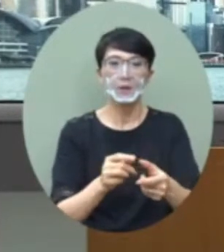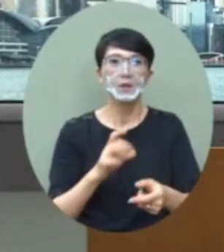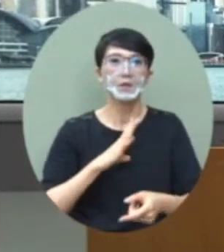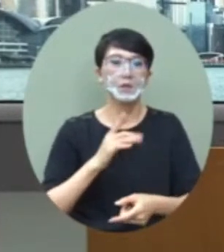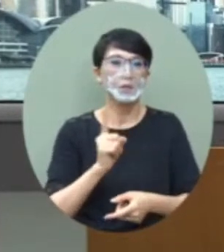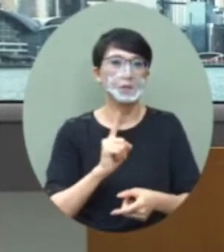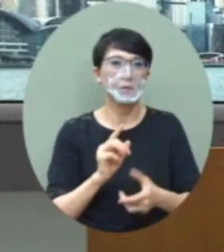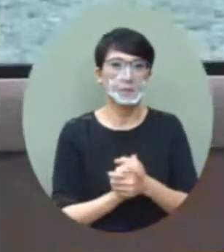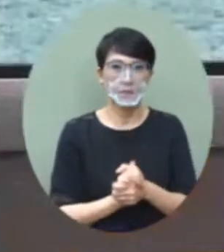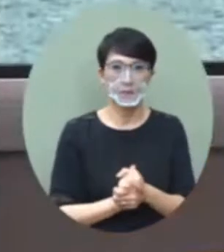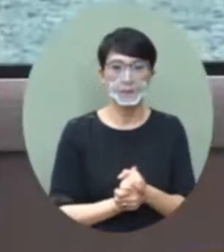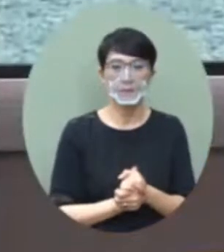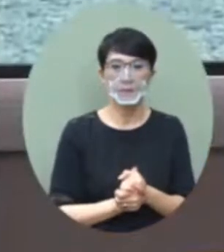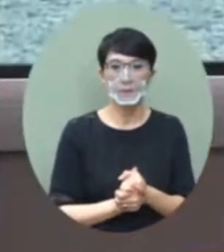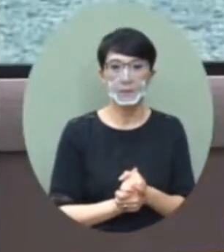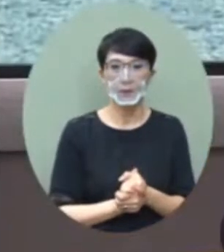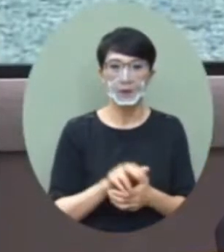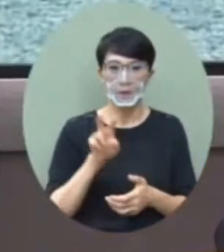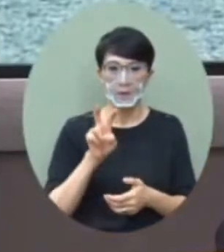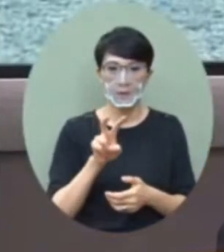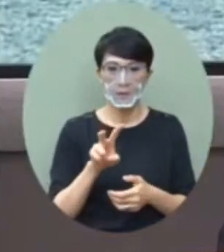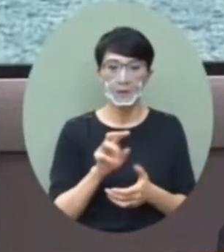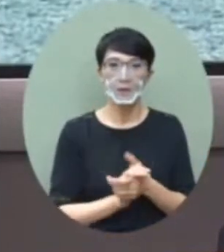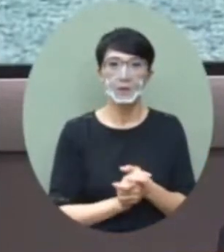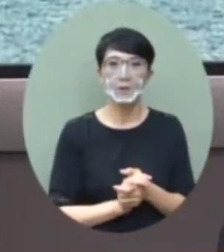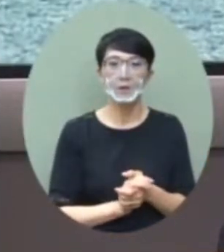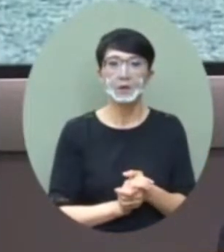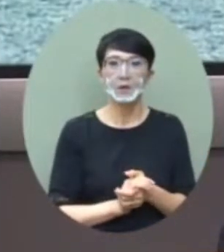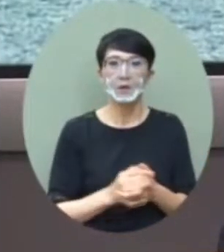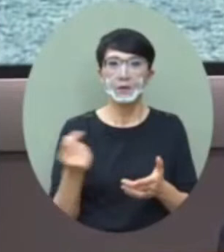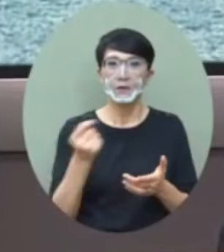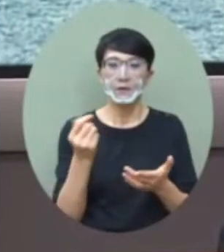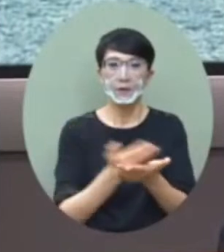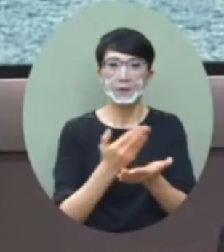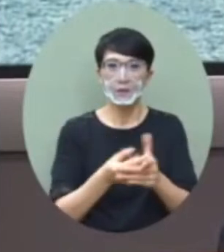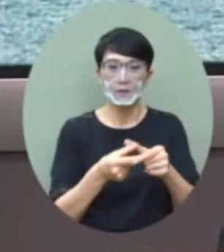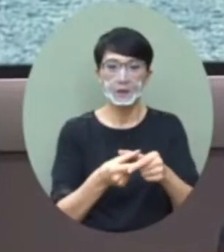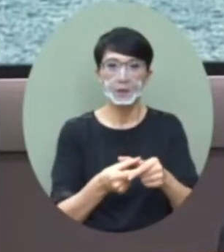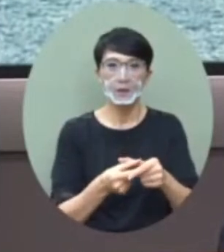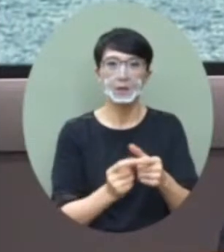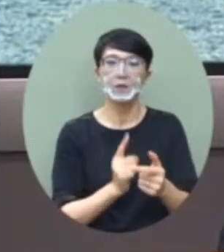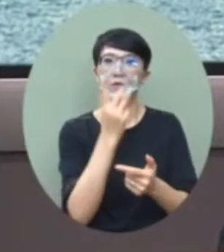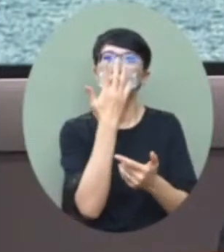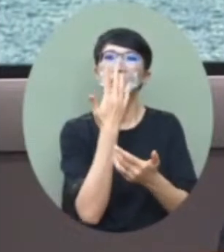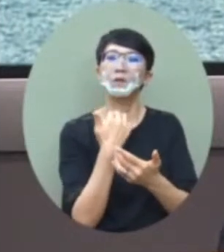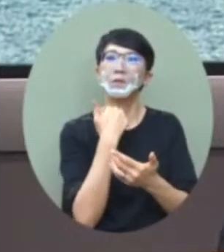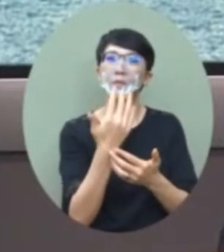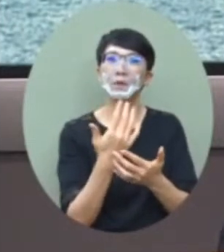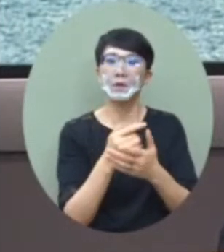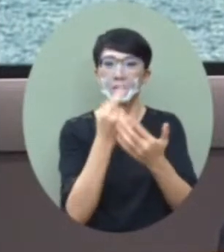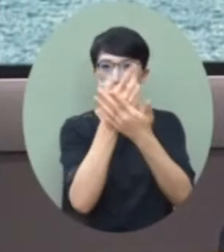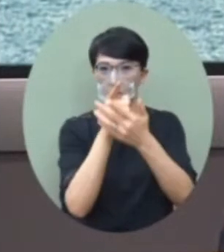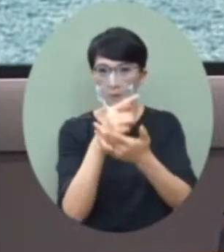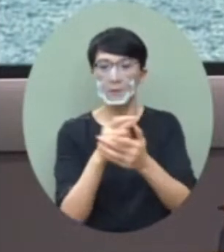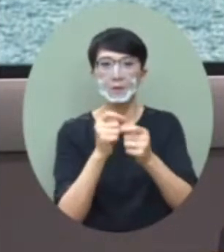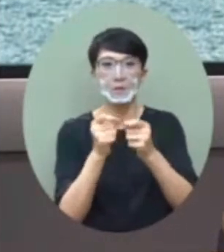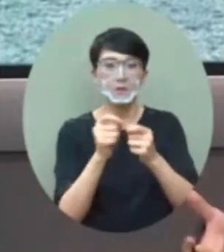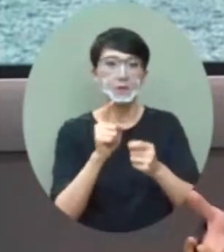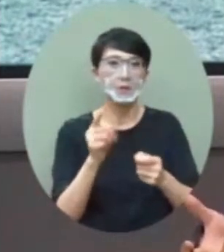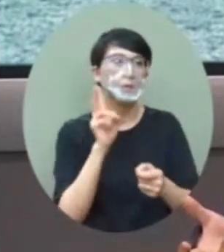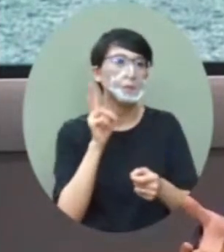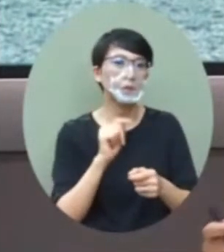and isolation orders were issued. So far, we see that the platform has functioned